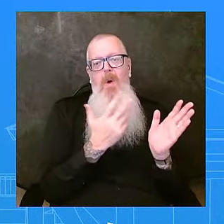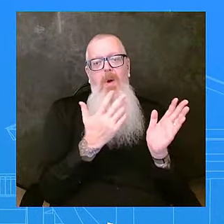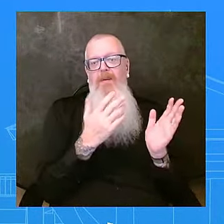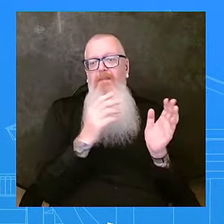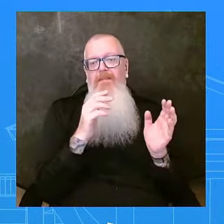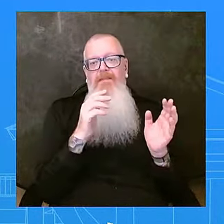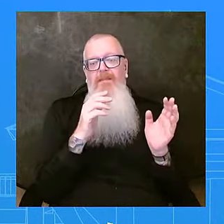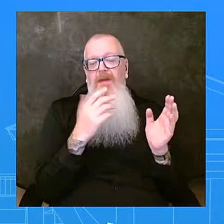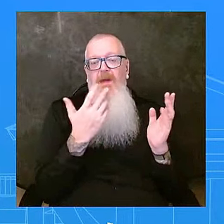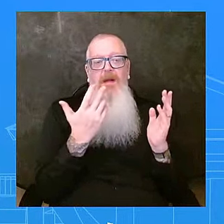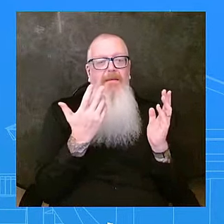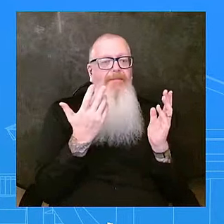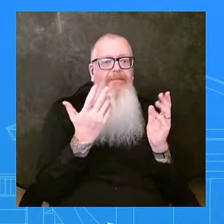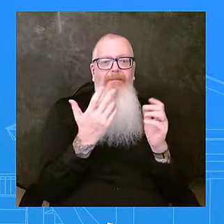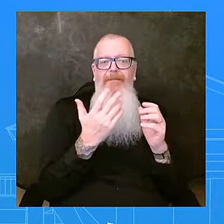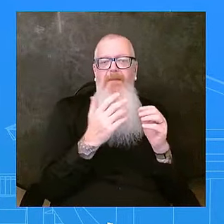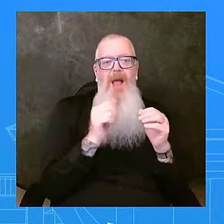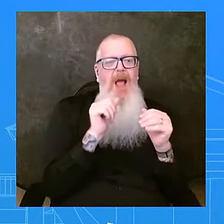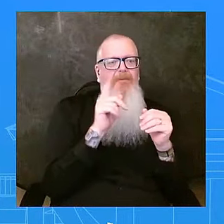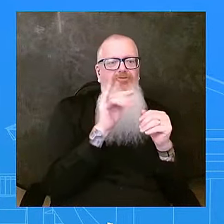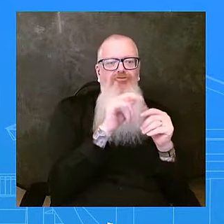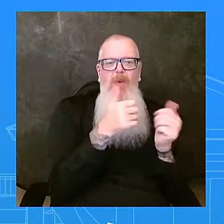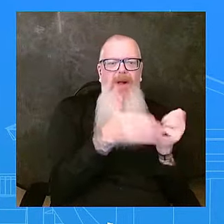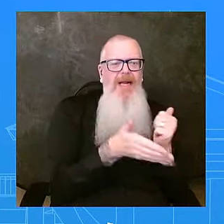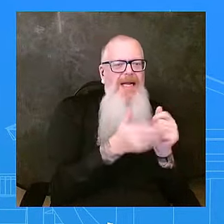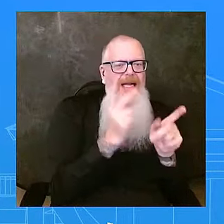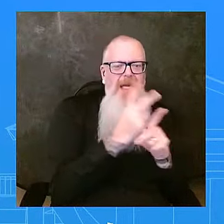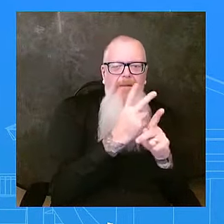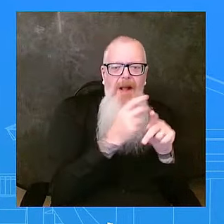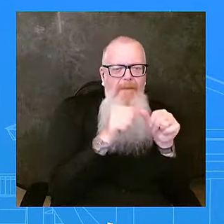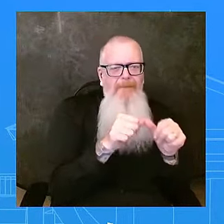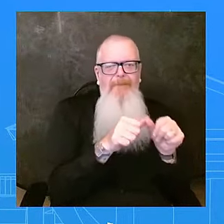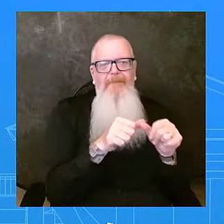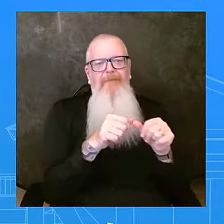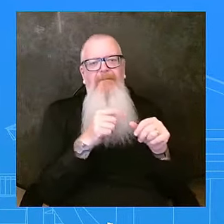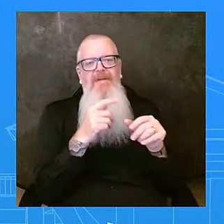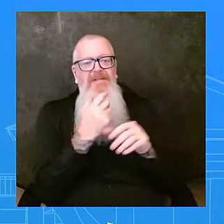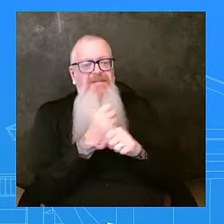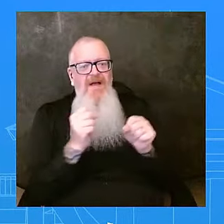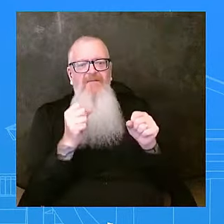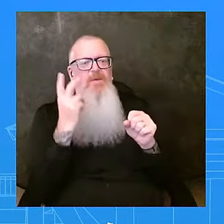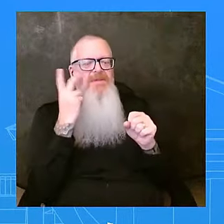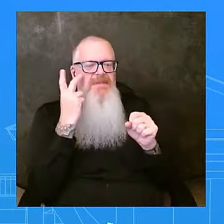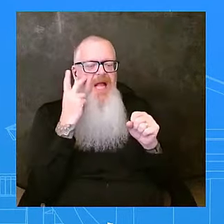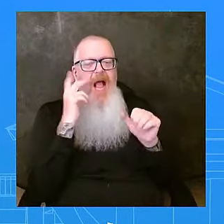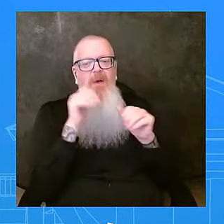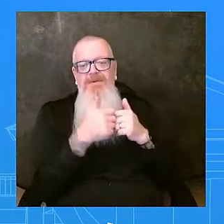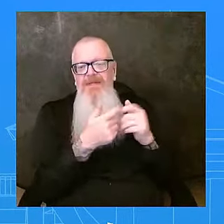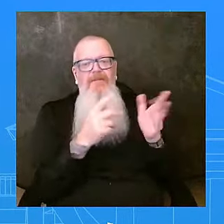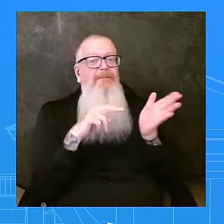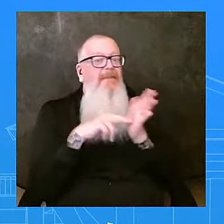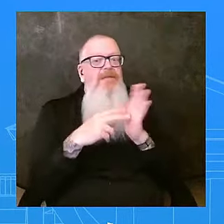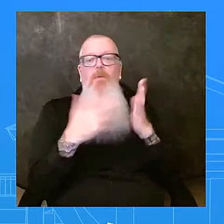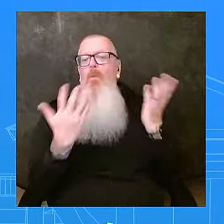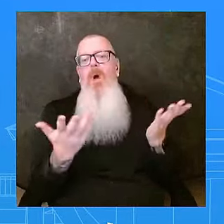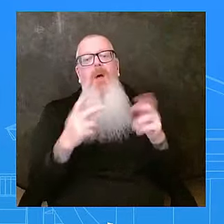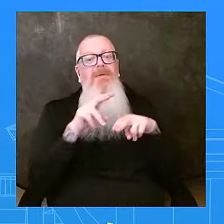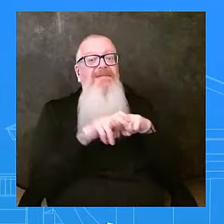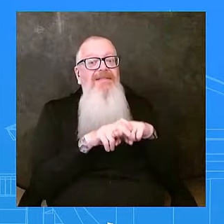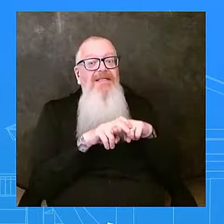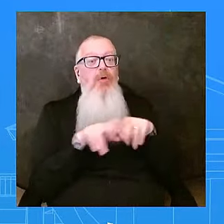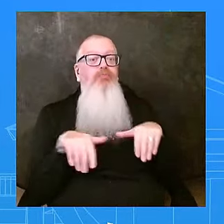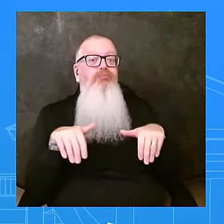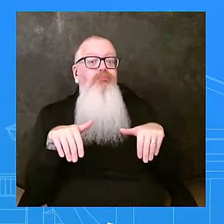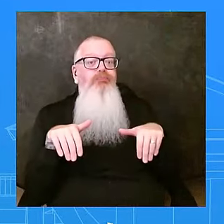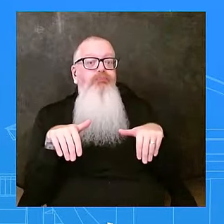over-the-horizon counterterrorism capability to a fairly well. Now, that doesn't mean we're sitting back, resting fat, dumb, and happy. That's the kind of capability you have to keep working at and keep